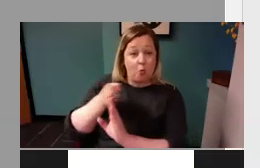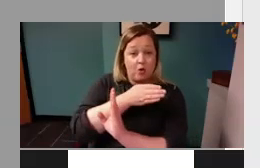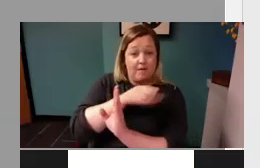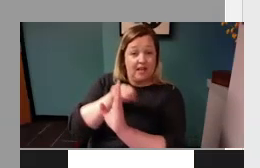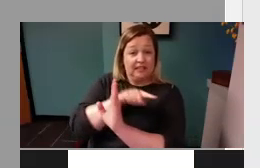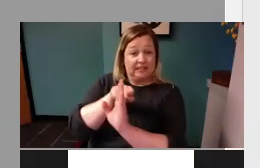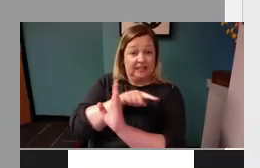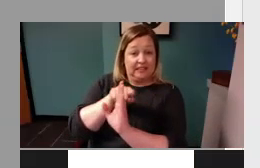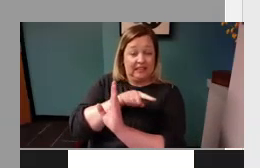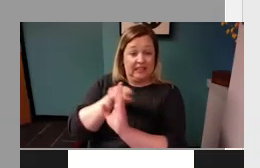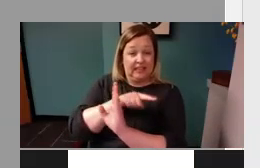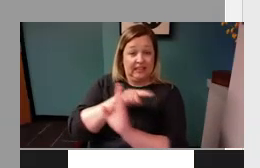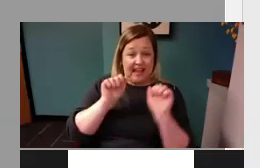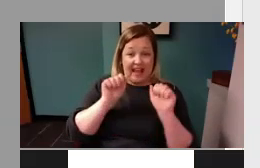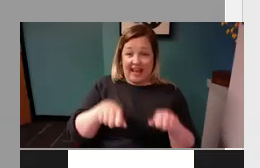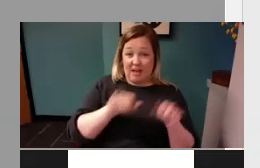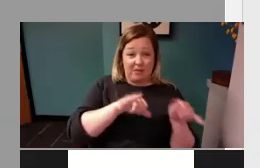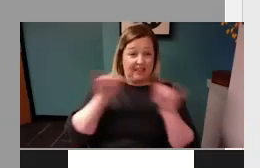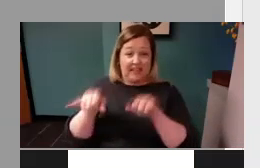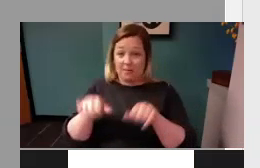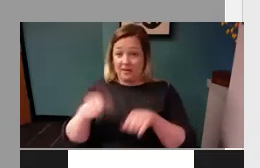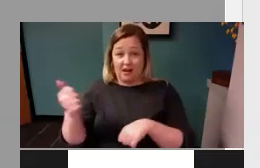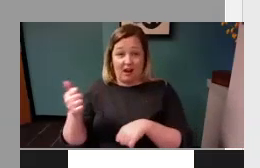another note, right? So